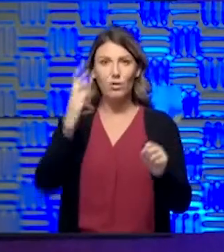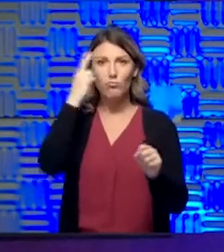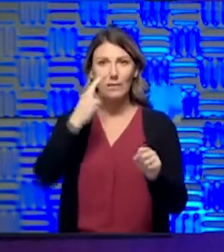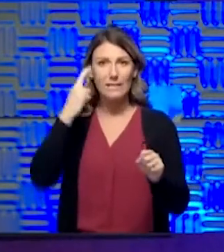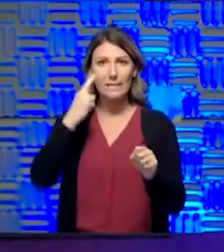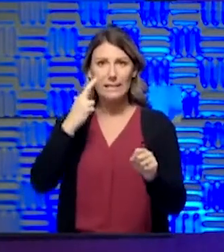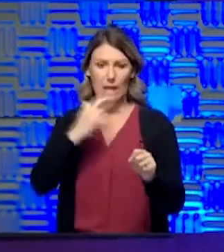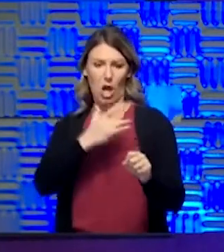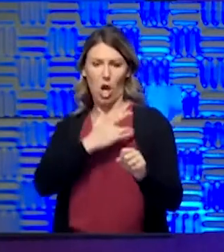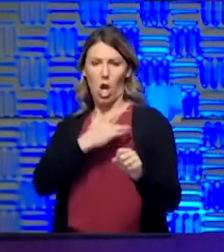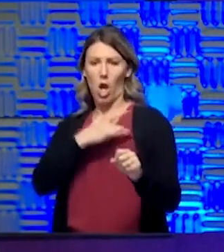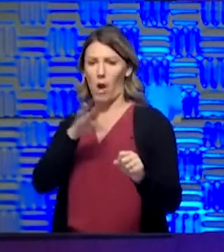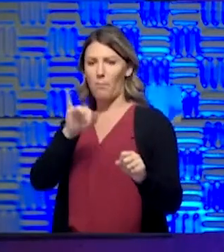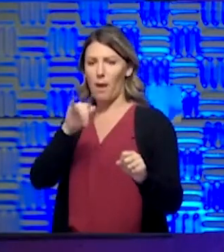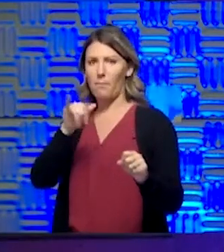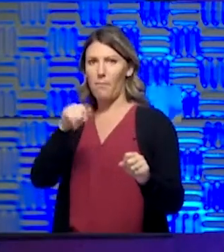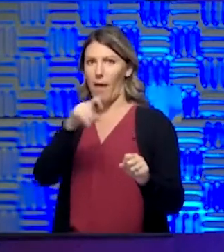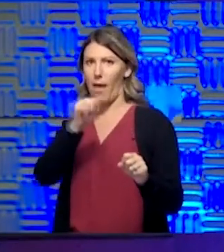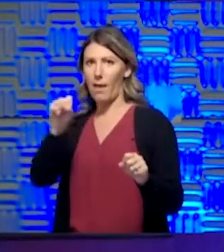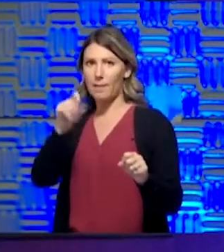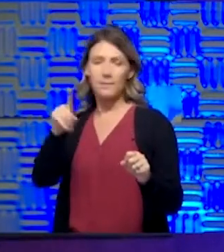get that done, cancer surgery, you've got to get that done.